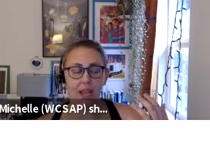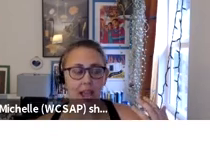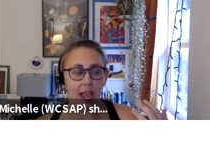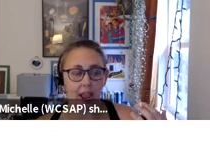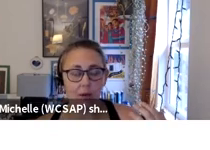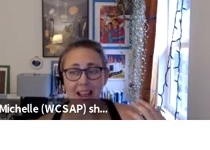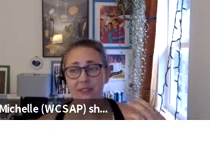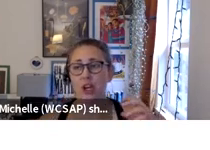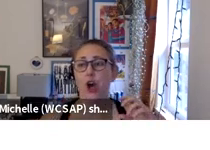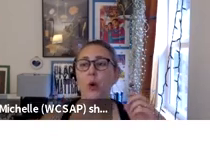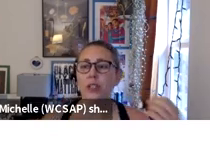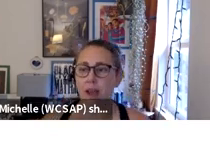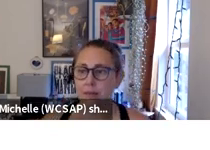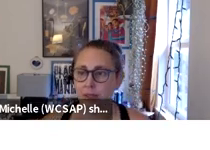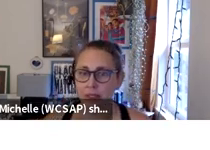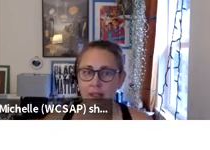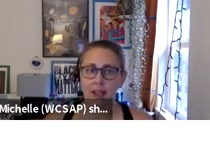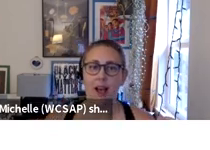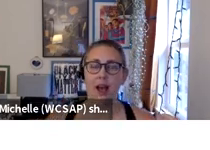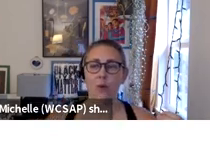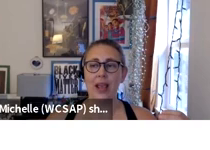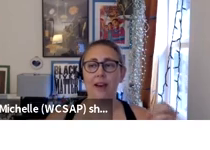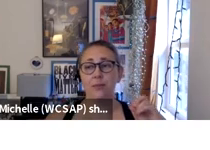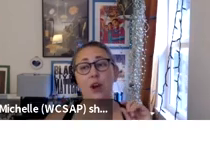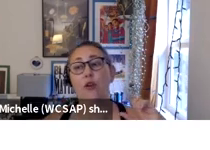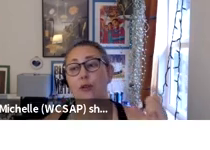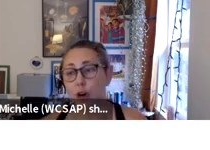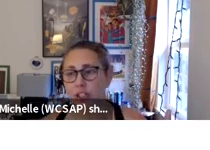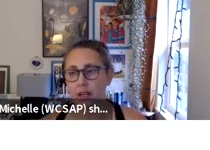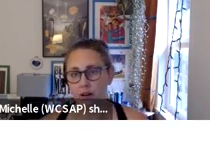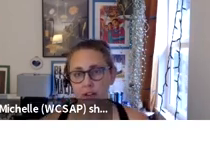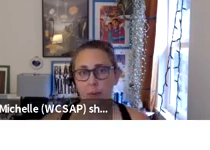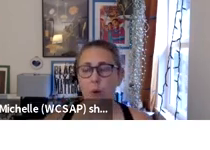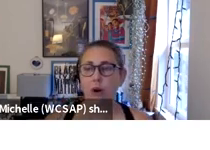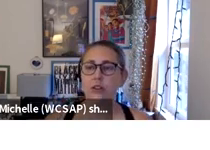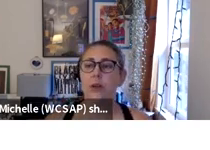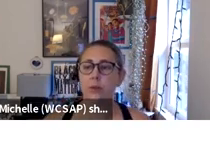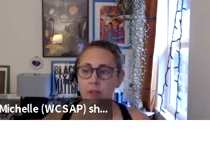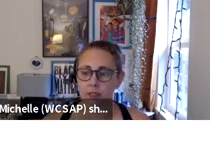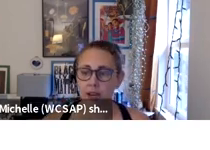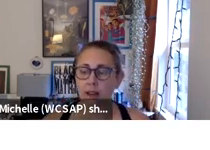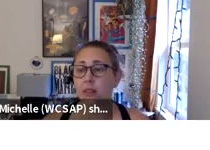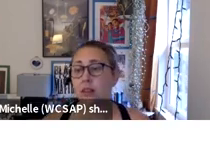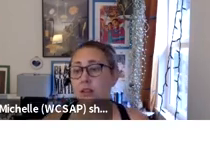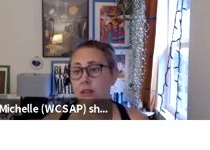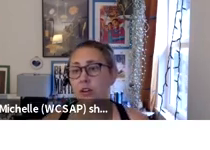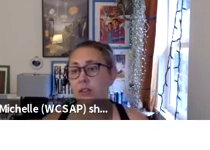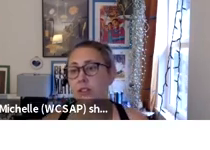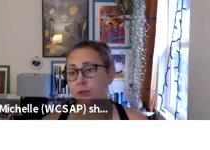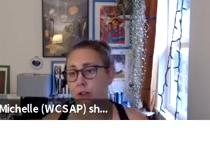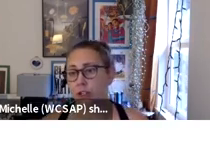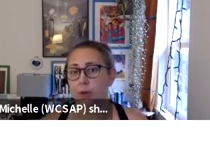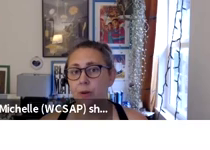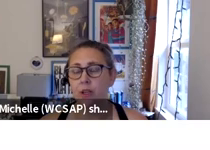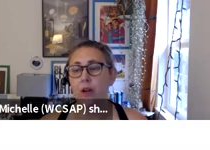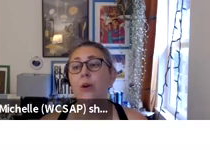trauma, and we have to go to them. We have to be overt in our support to be able to say, this service